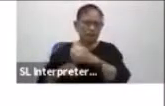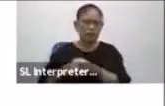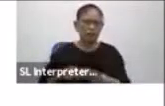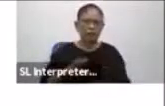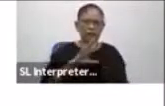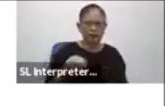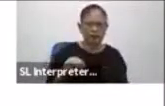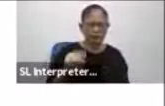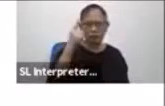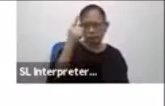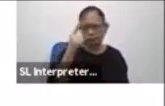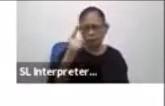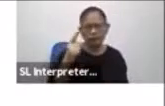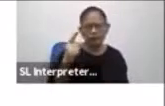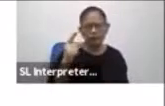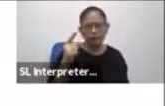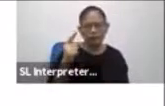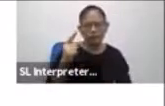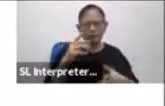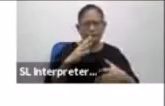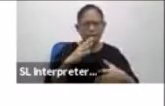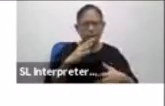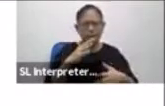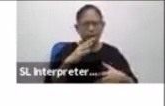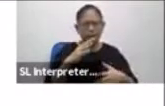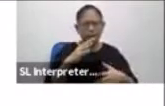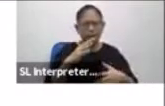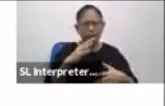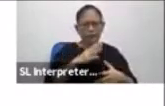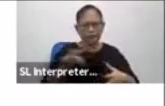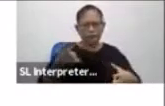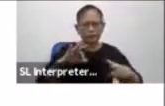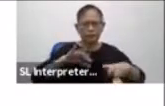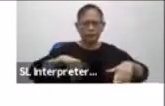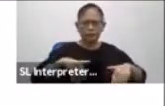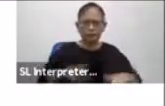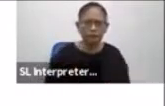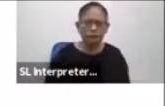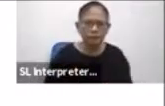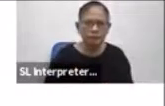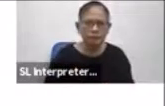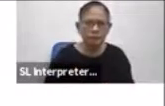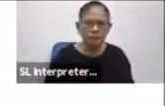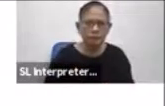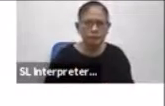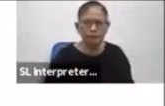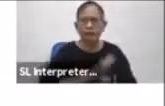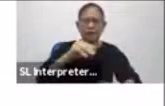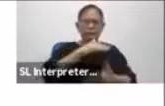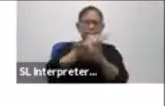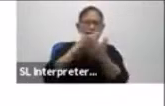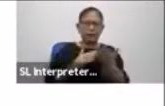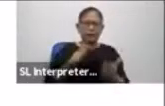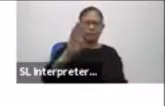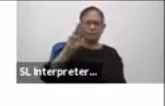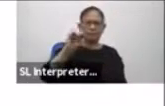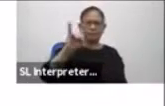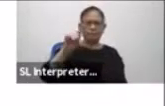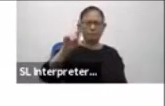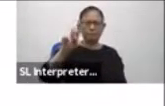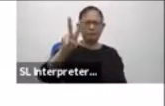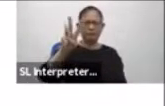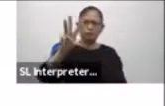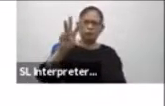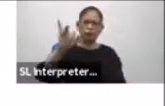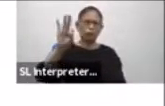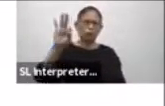point is in Cox's Bazar, where in women-friendly spaces, we see midwives sitting and providing some of this support. And